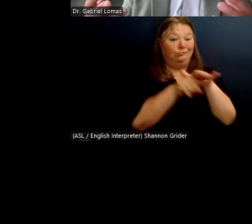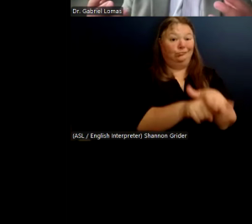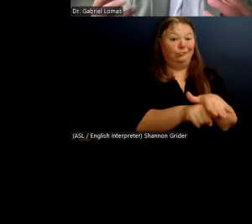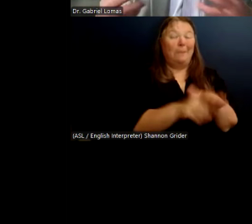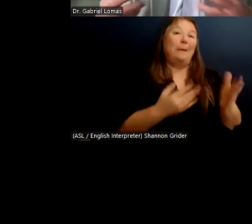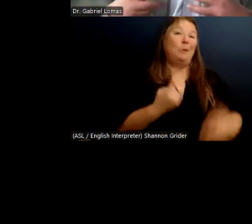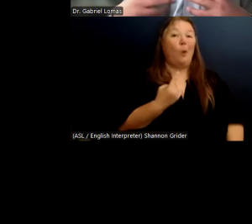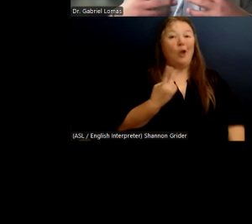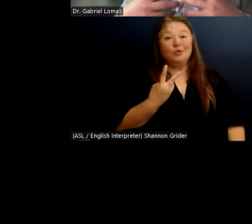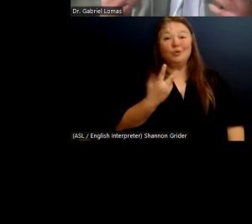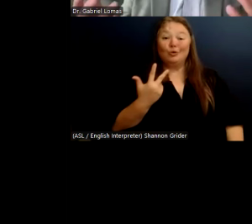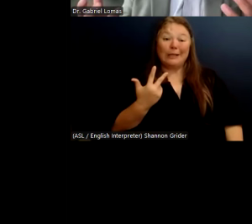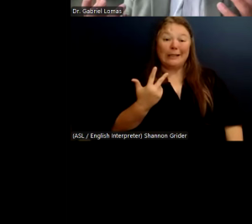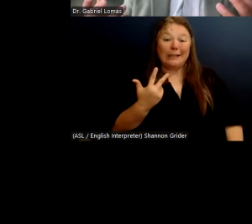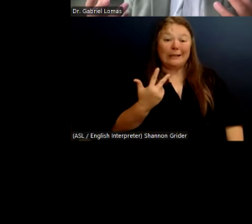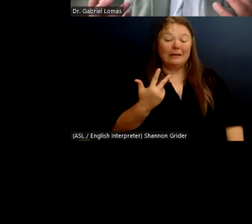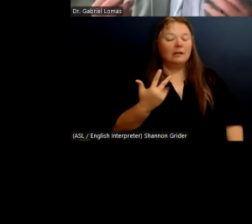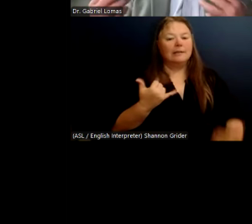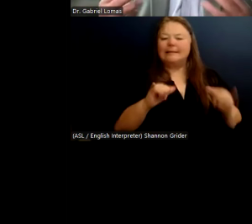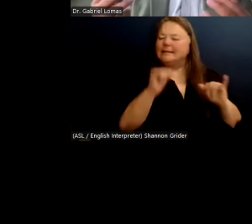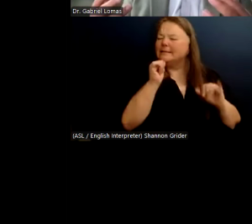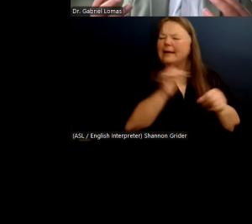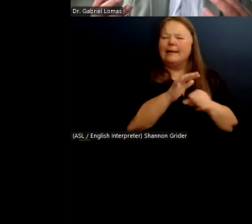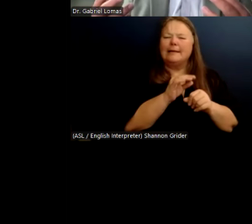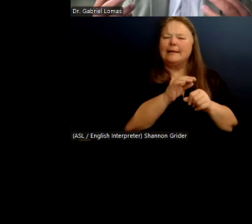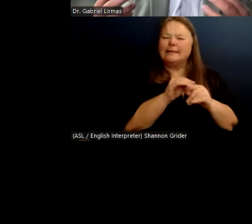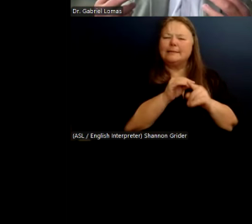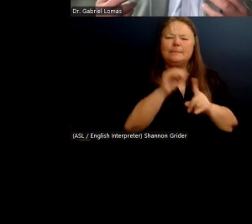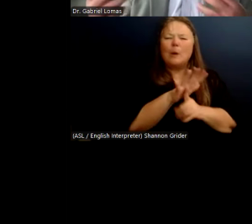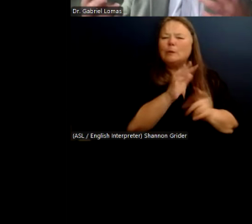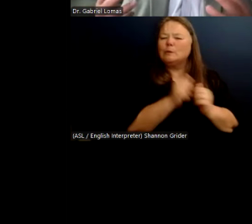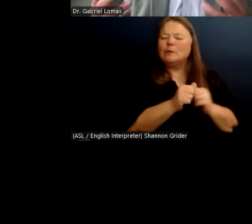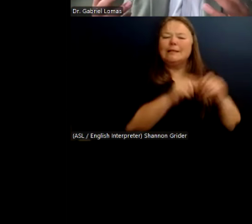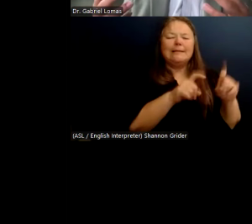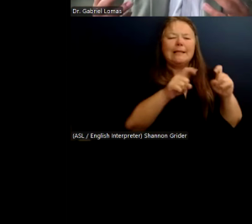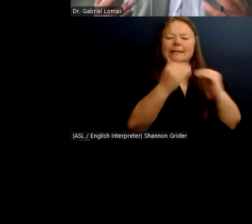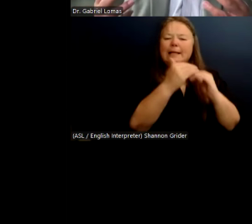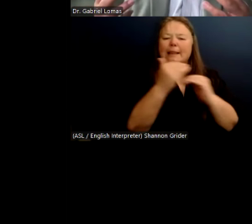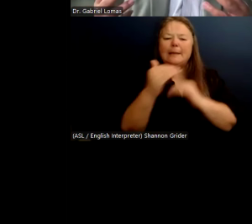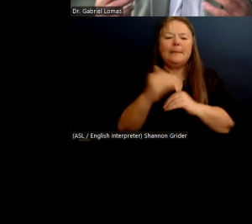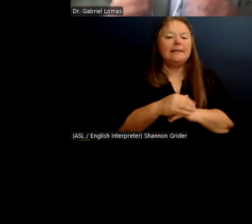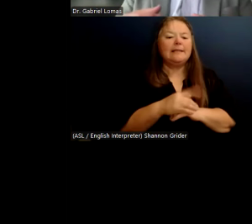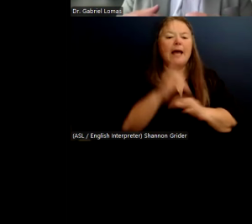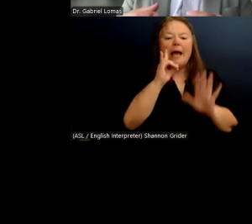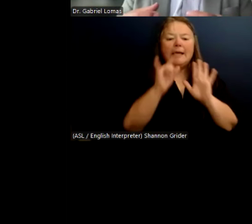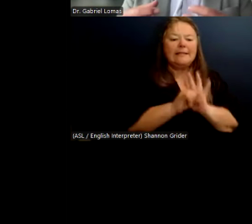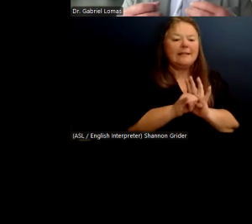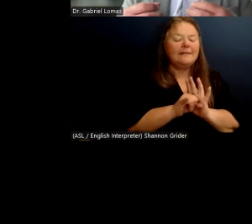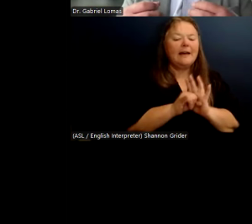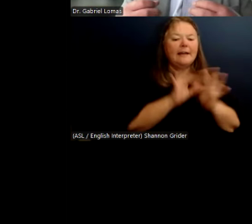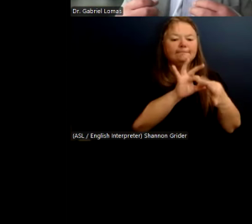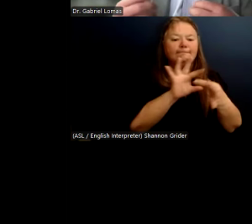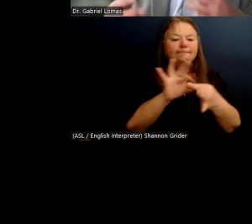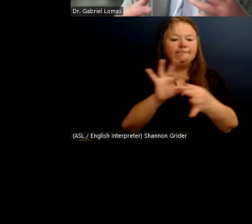three, they don't have that exposure to testing limits and to identifying, how to like connect with other